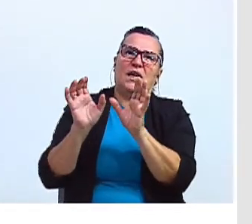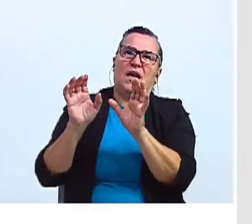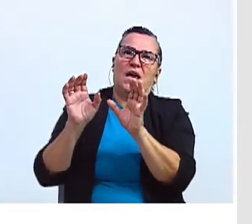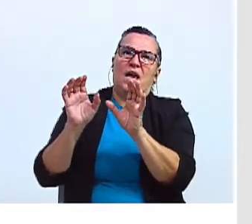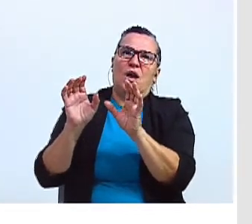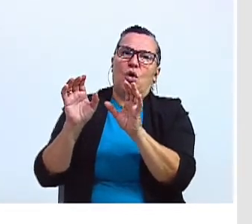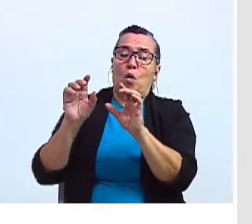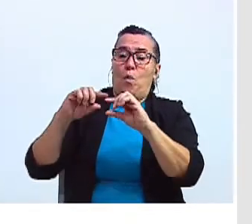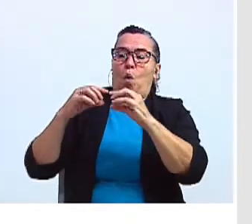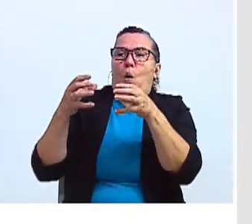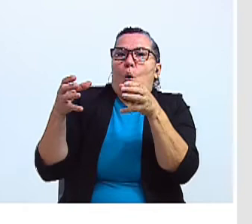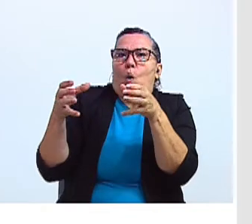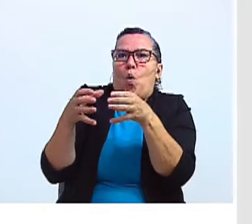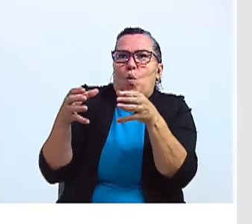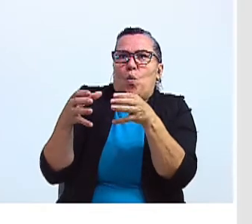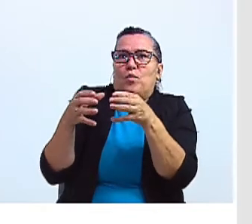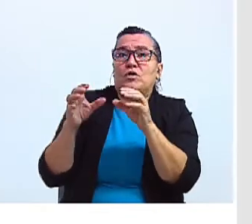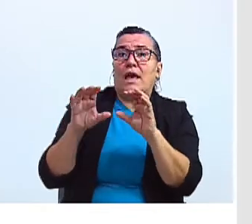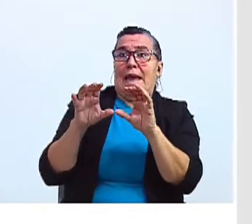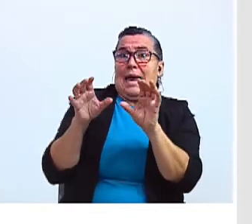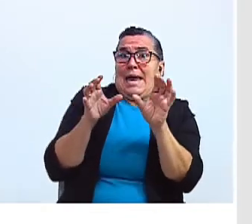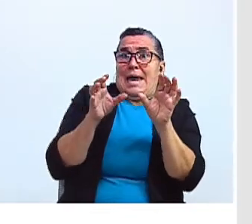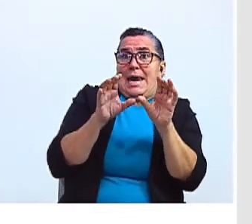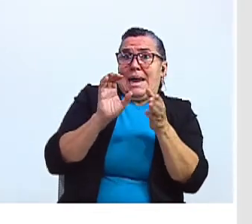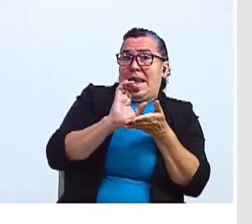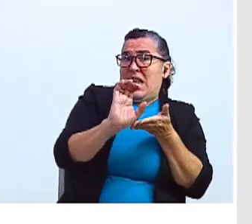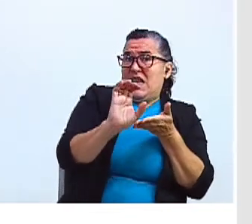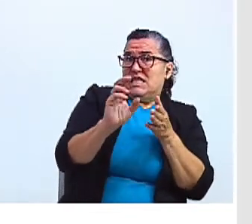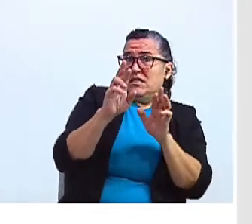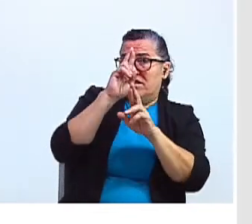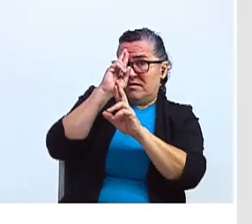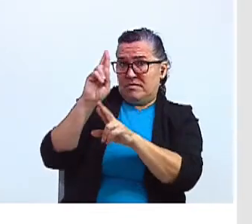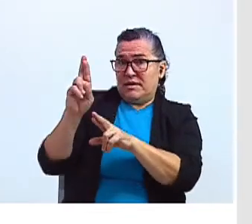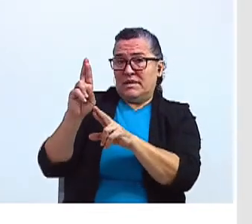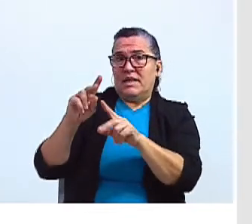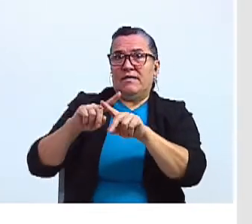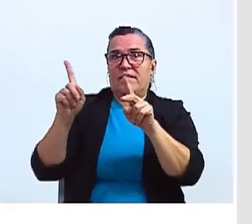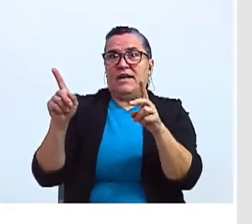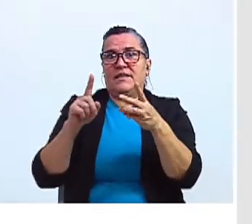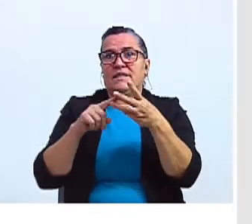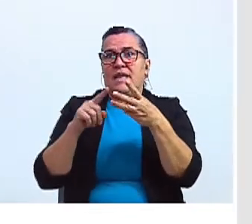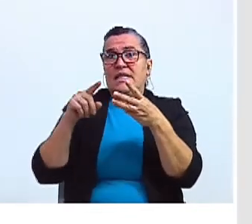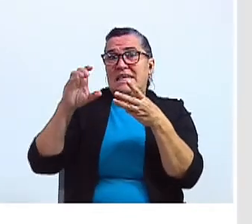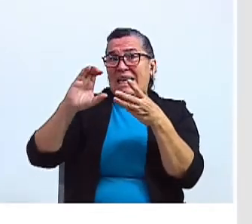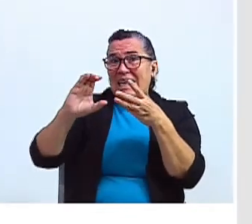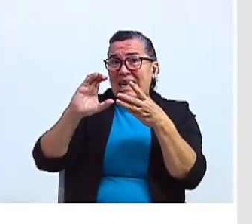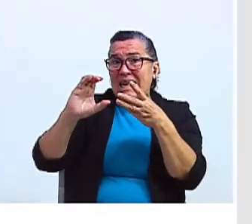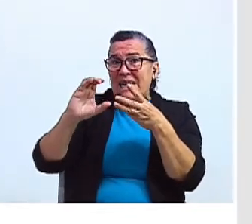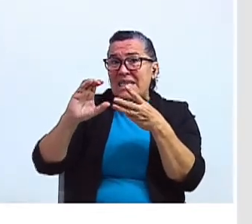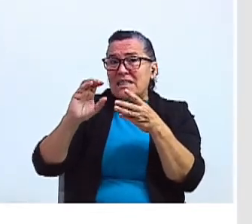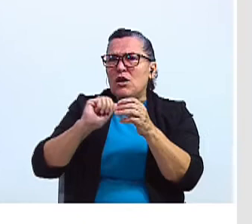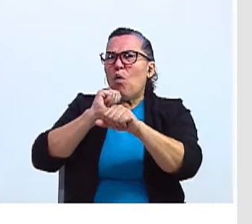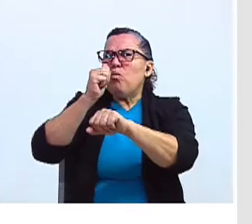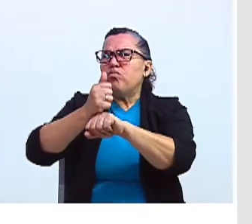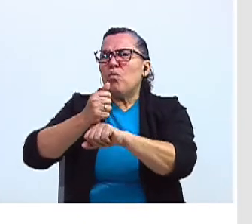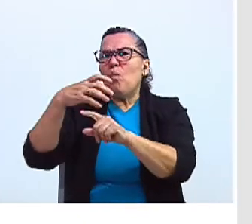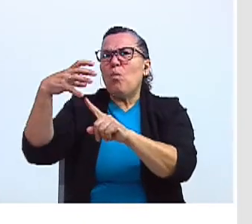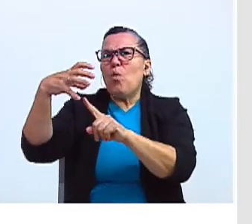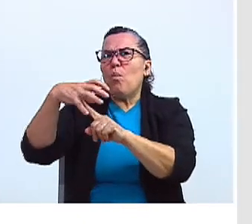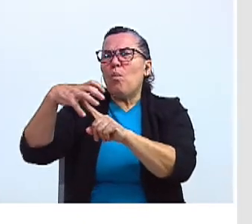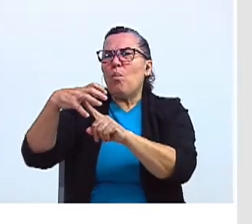Cliques respect differences. Cliques are formed by popular